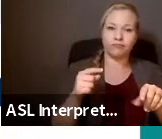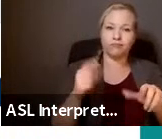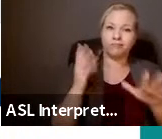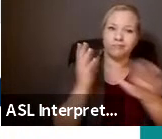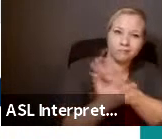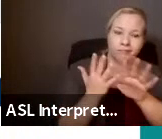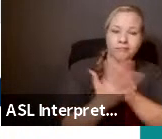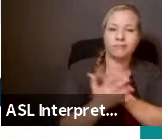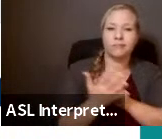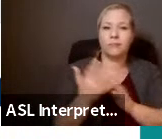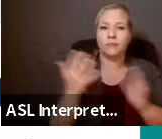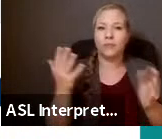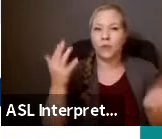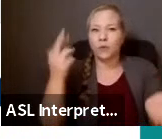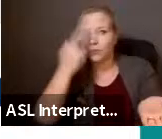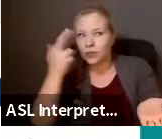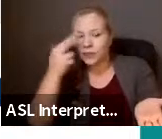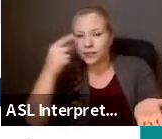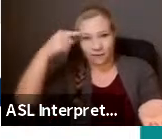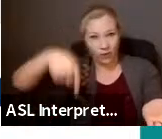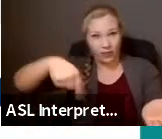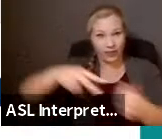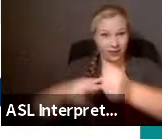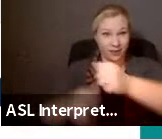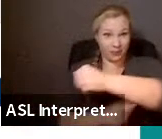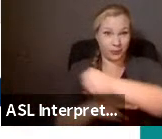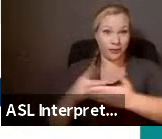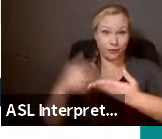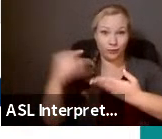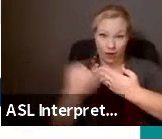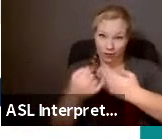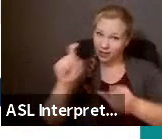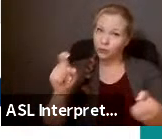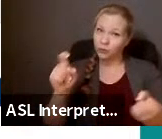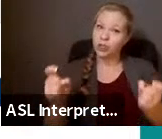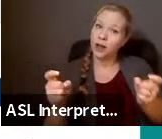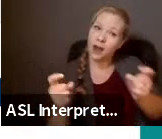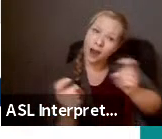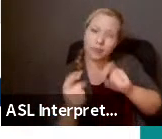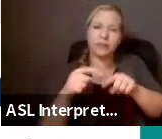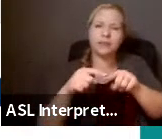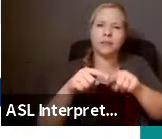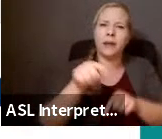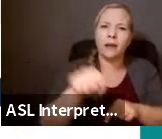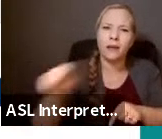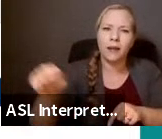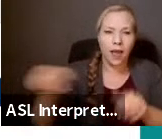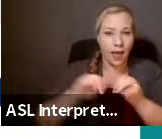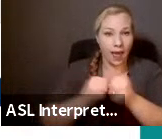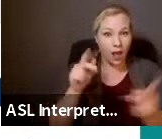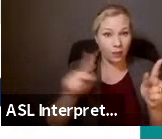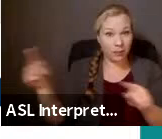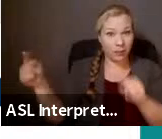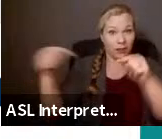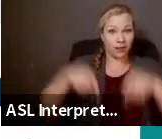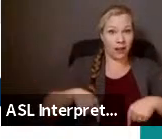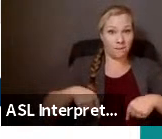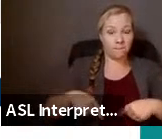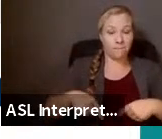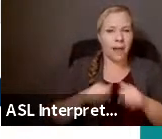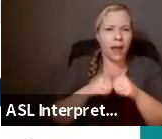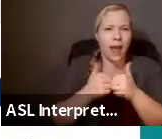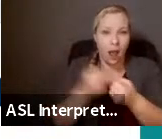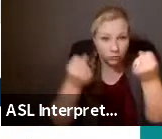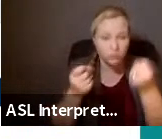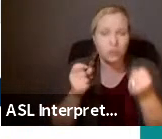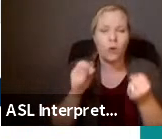to influence the area for different modes, however you're arriving there, and how you access the